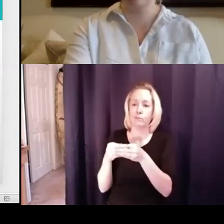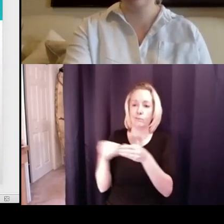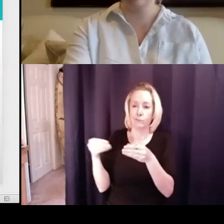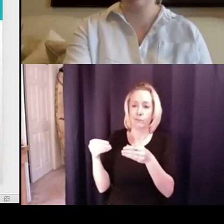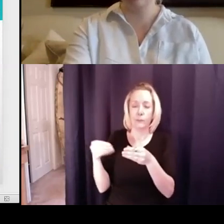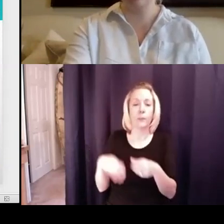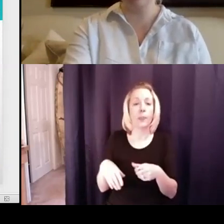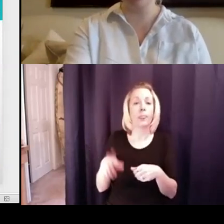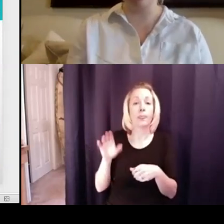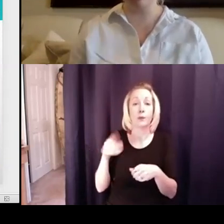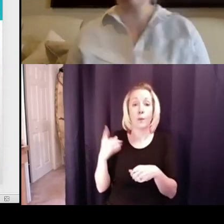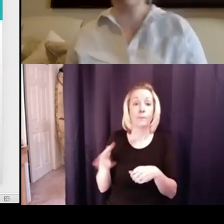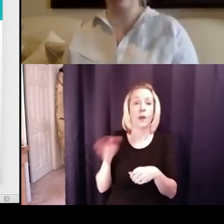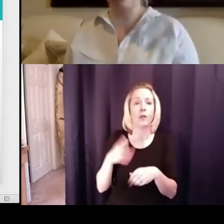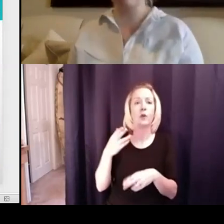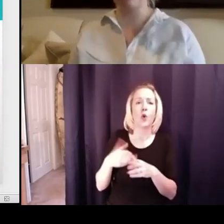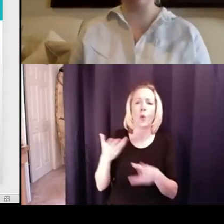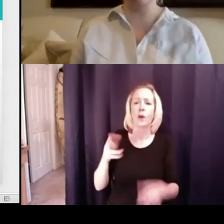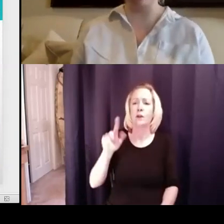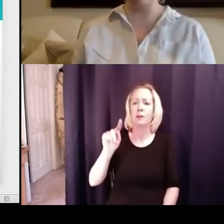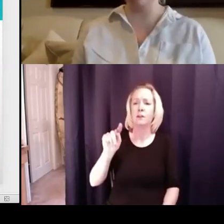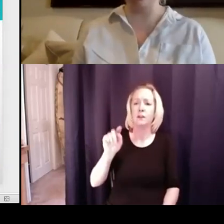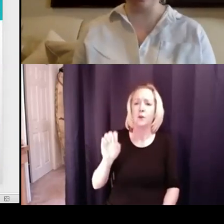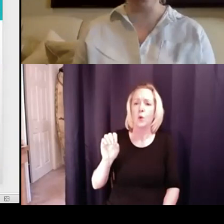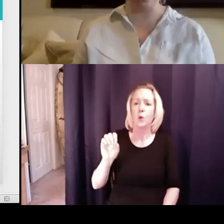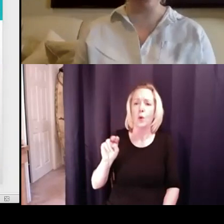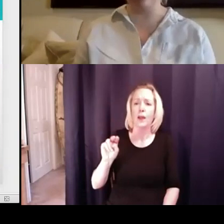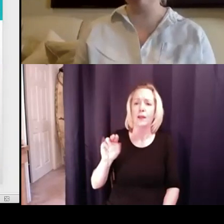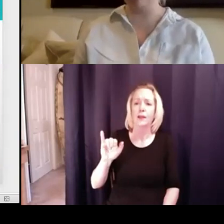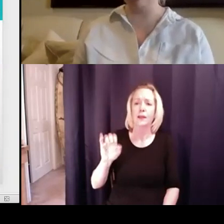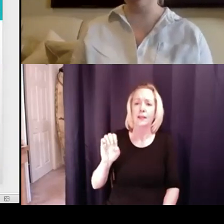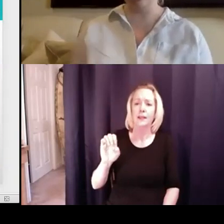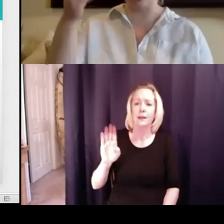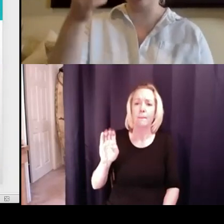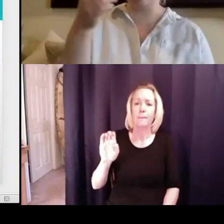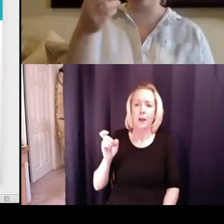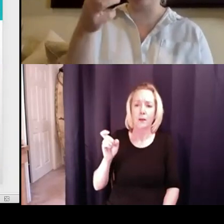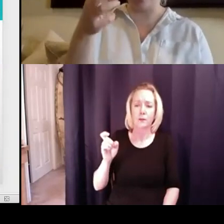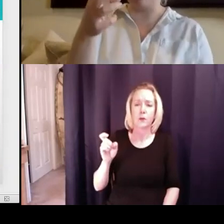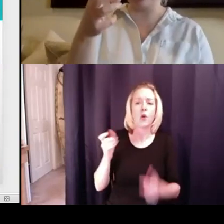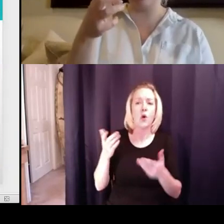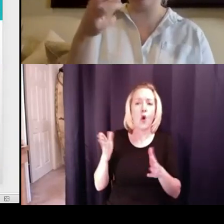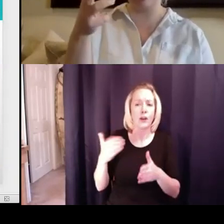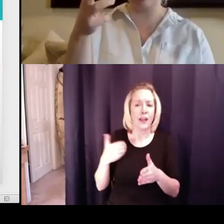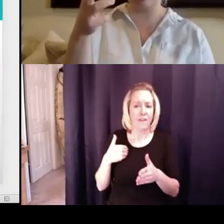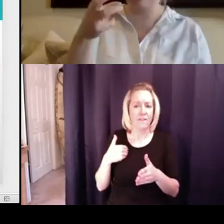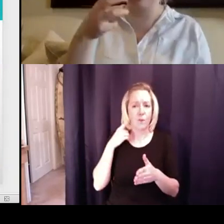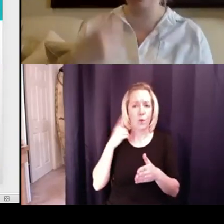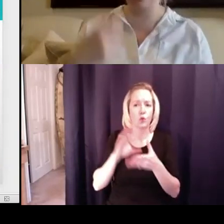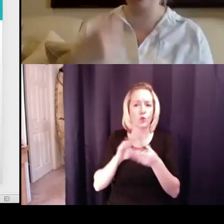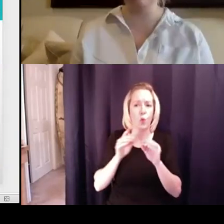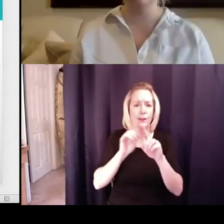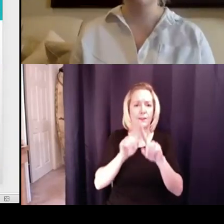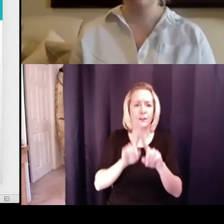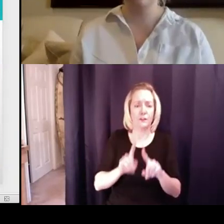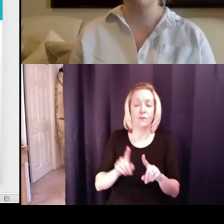is called a Tony box. They have a bunch of Tonys already for different stories. So they have little objects that represent a character in the